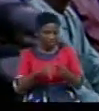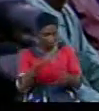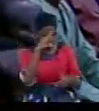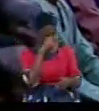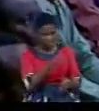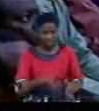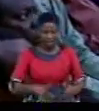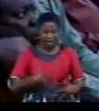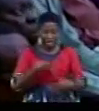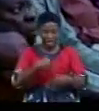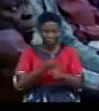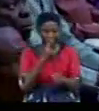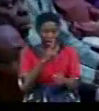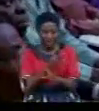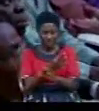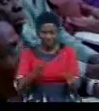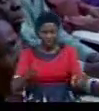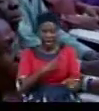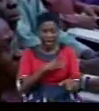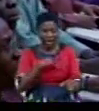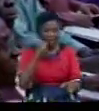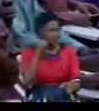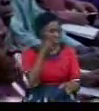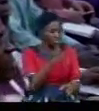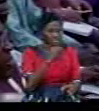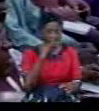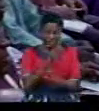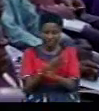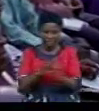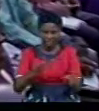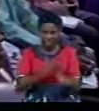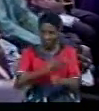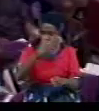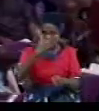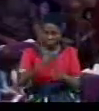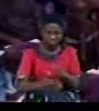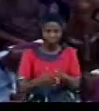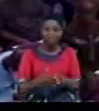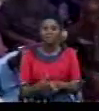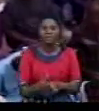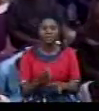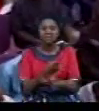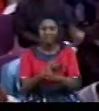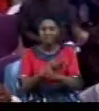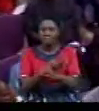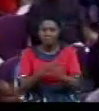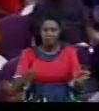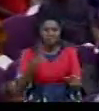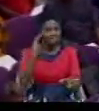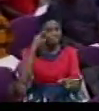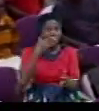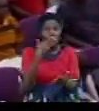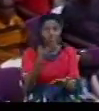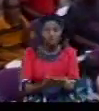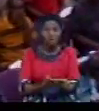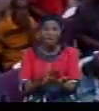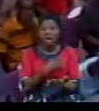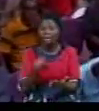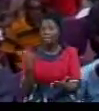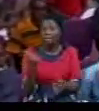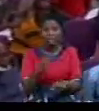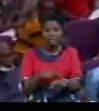and she is free completely entirely and totally free for good and whenever